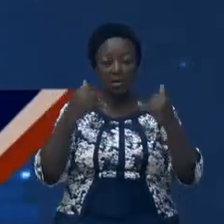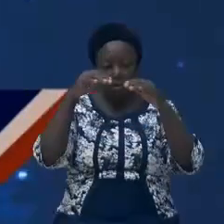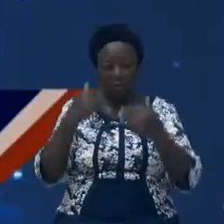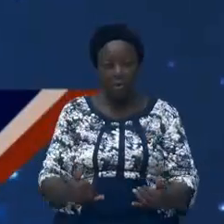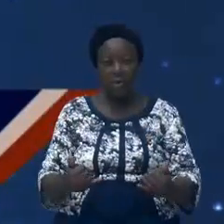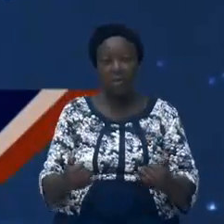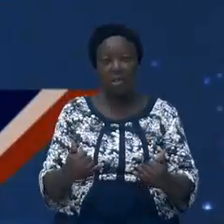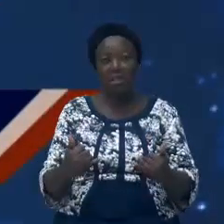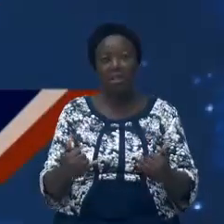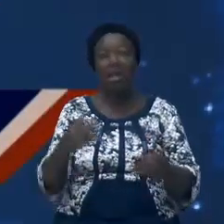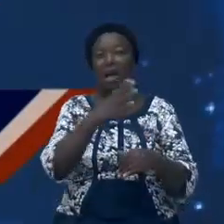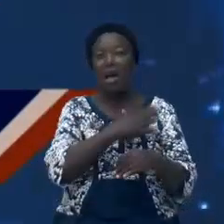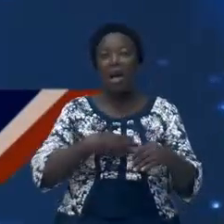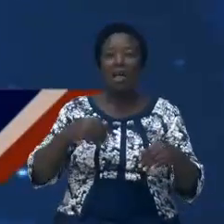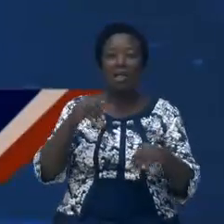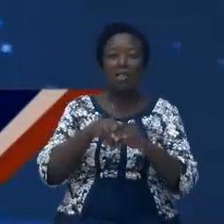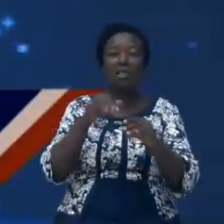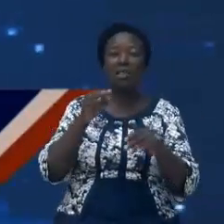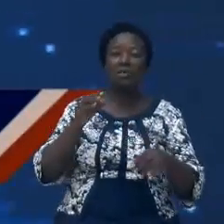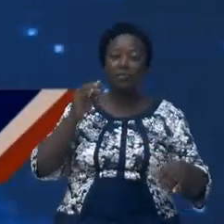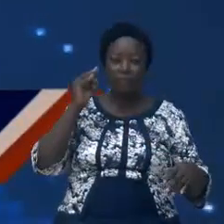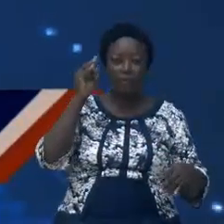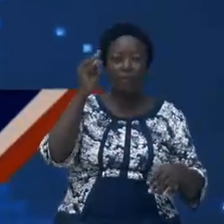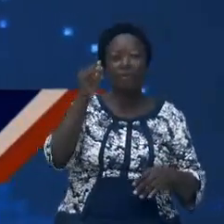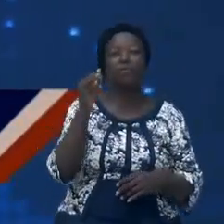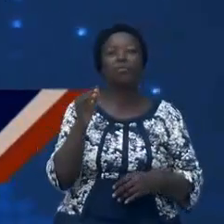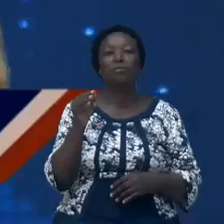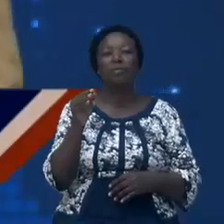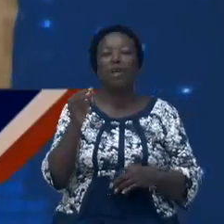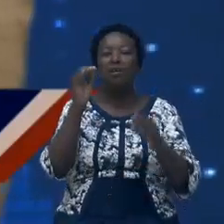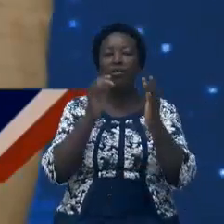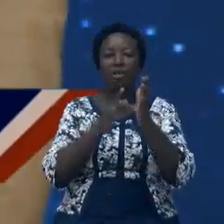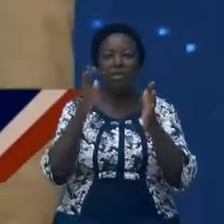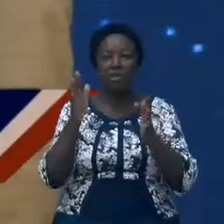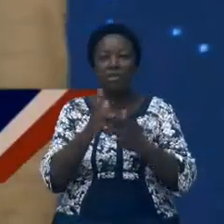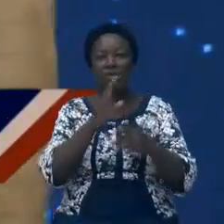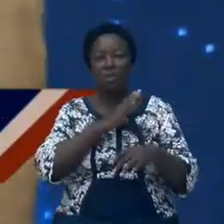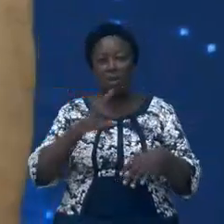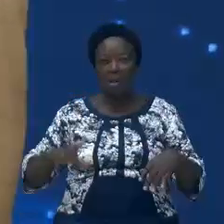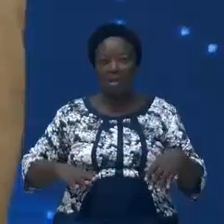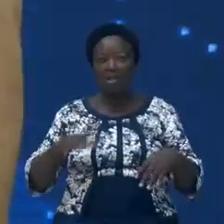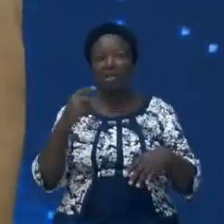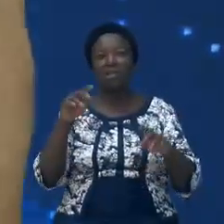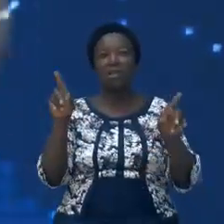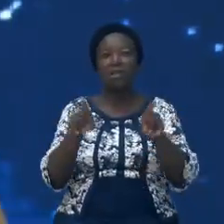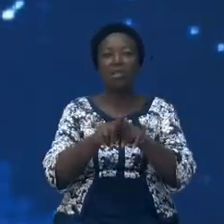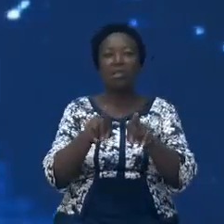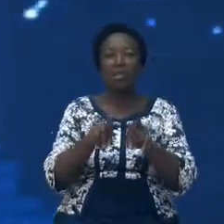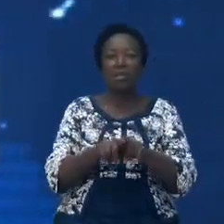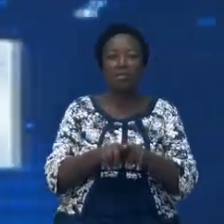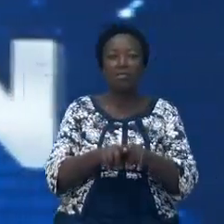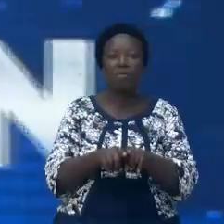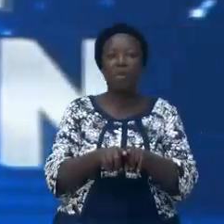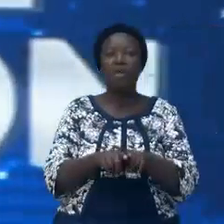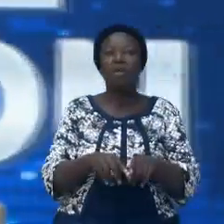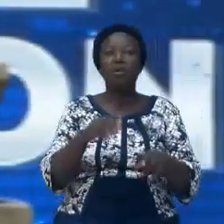past, in the dated present, and in the indefinite future.